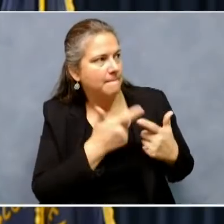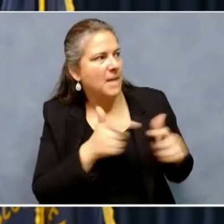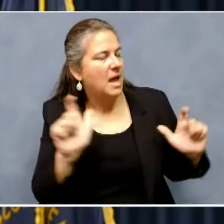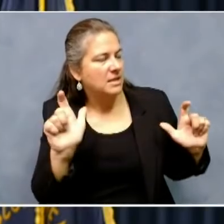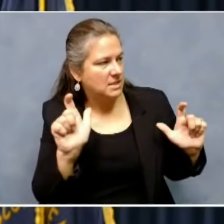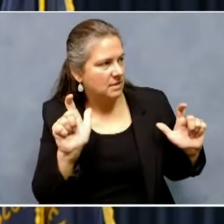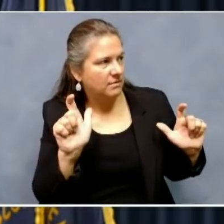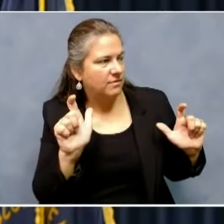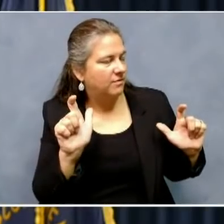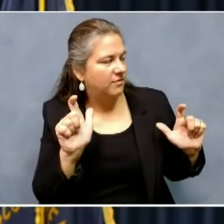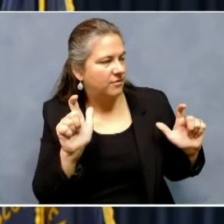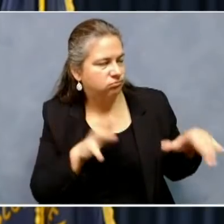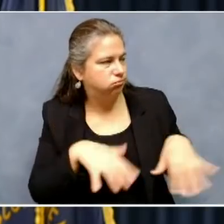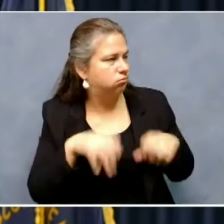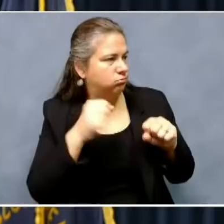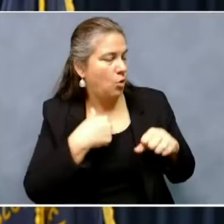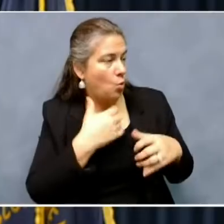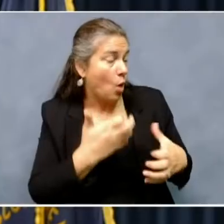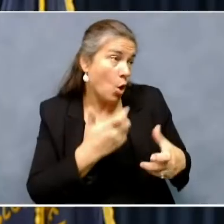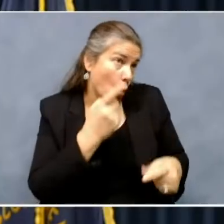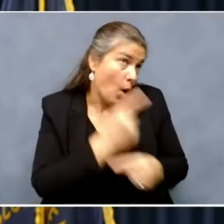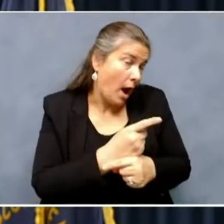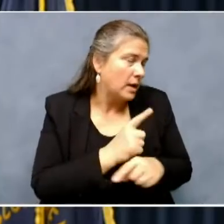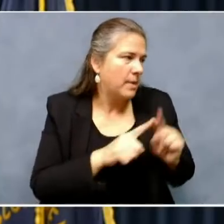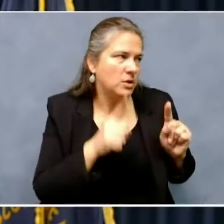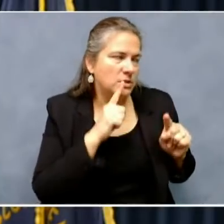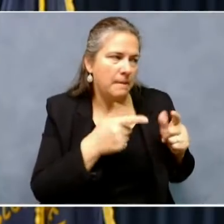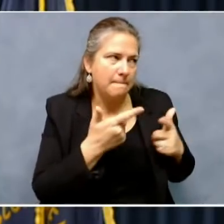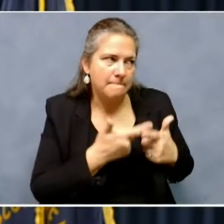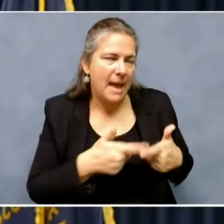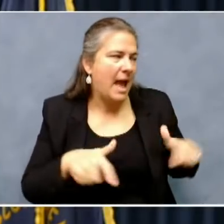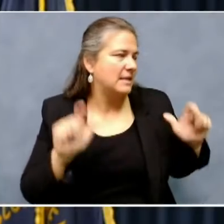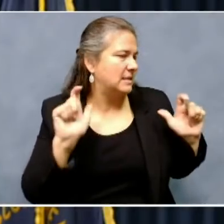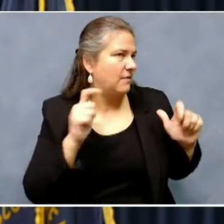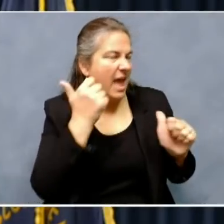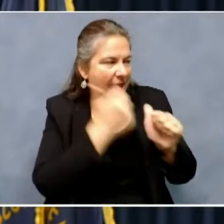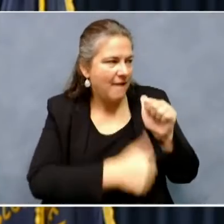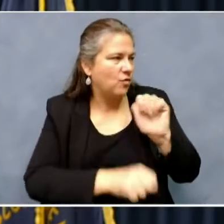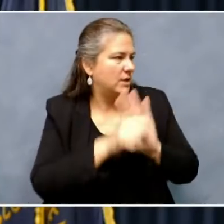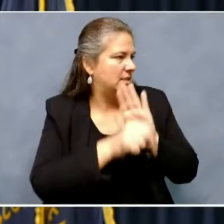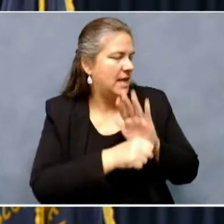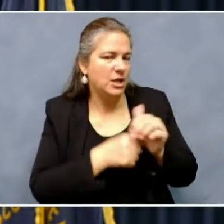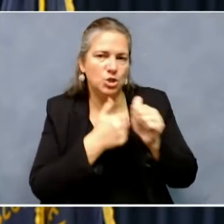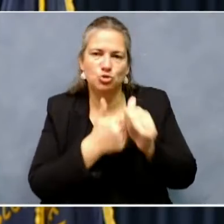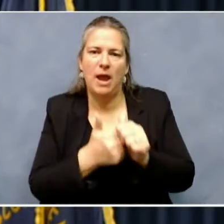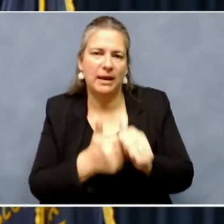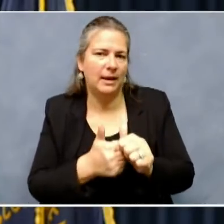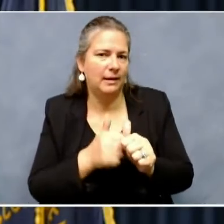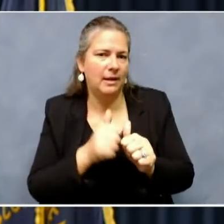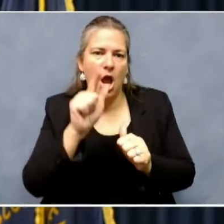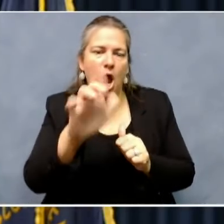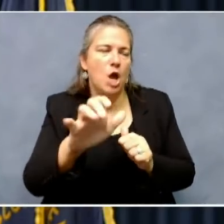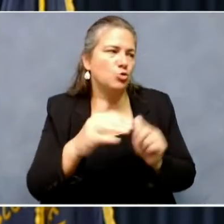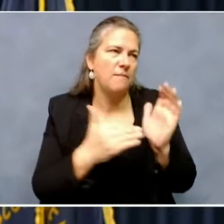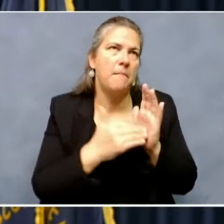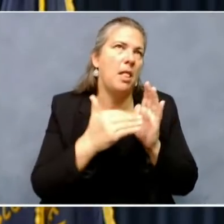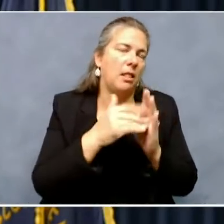We want it to be right all the time, but it's a massive undertaking with every state tracking hundreds of millions of